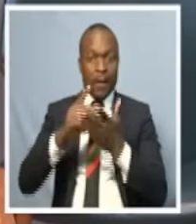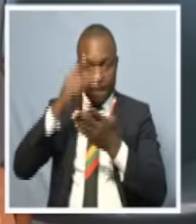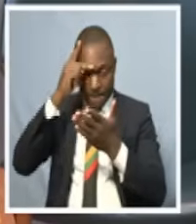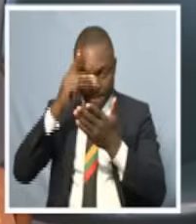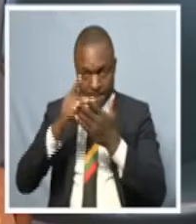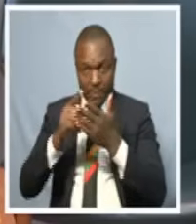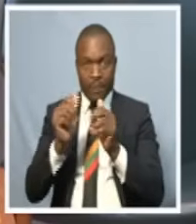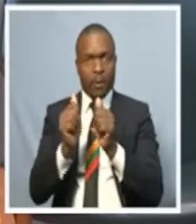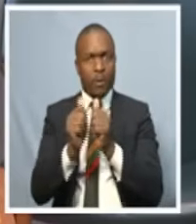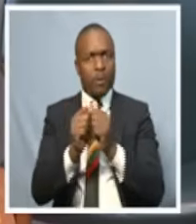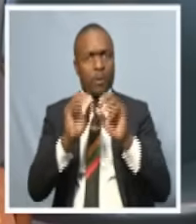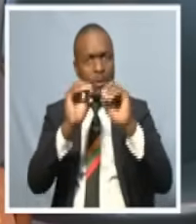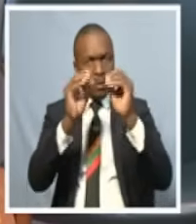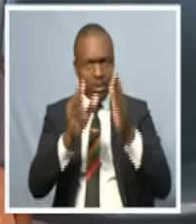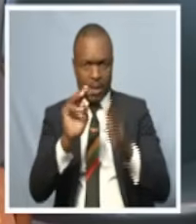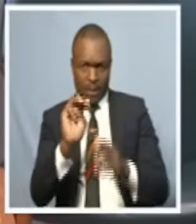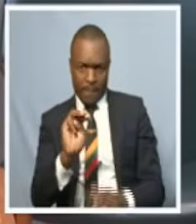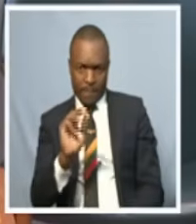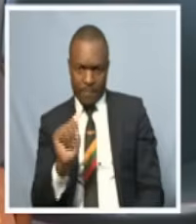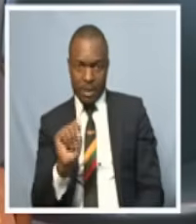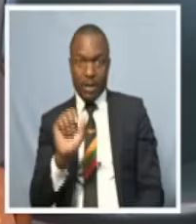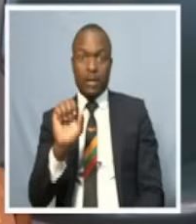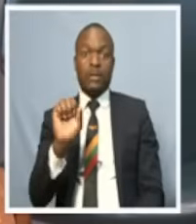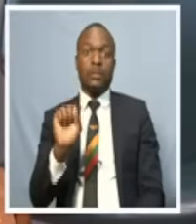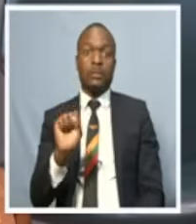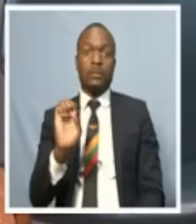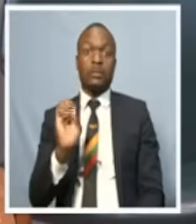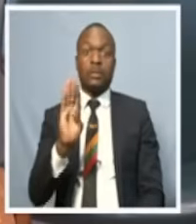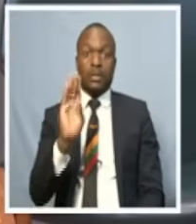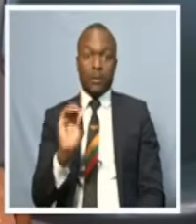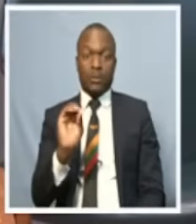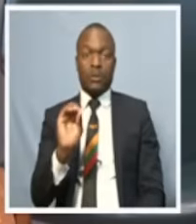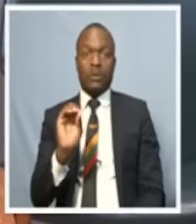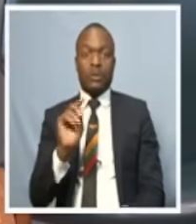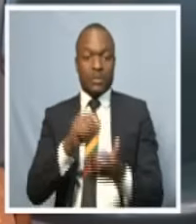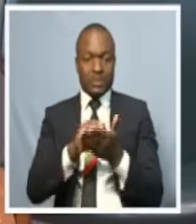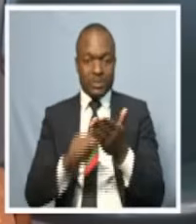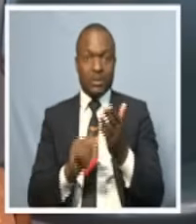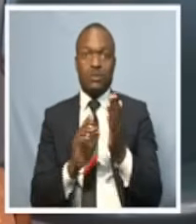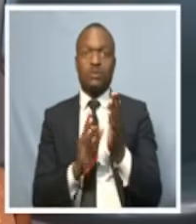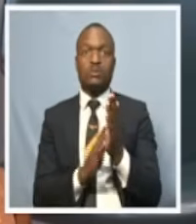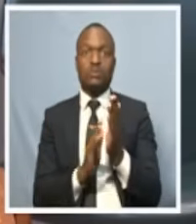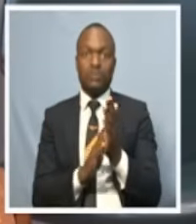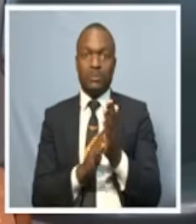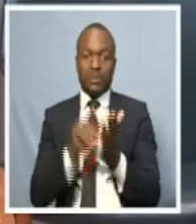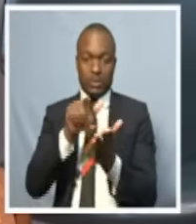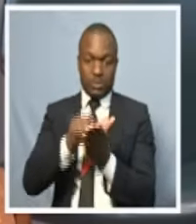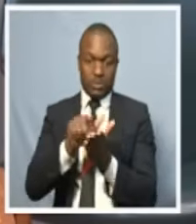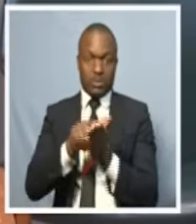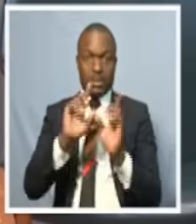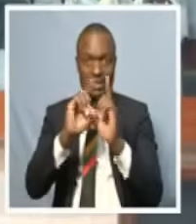and teachers from Masabo Trust School Limited in Lusaka District.